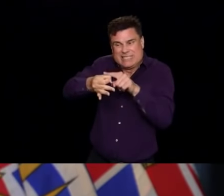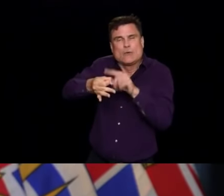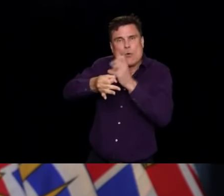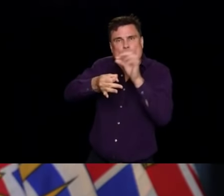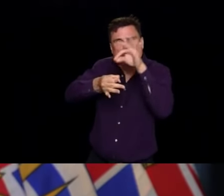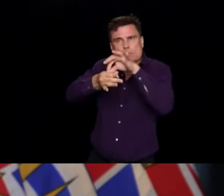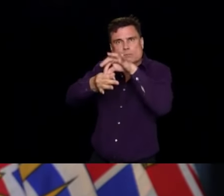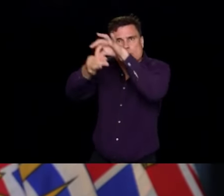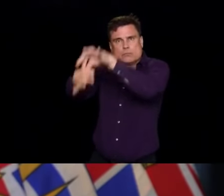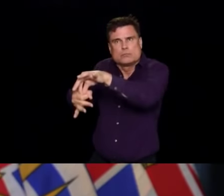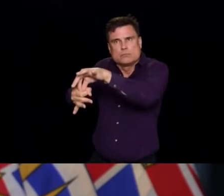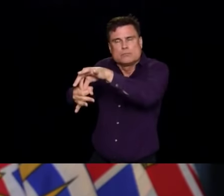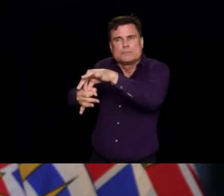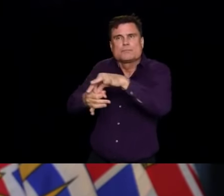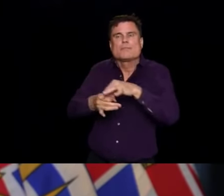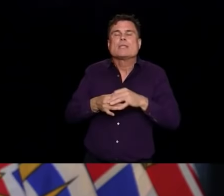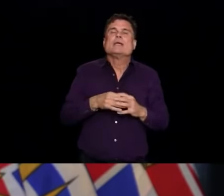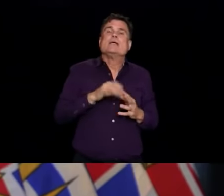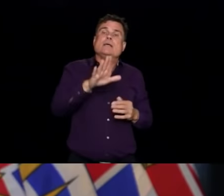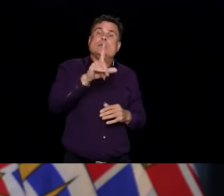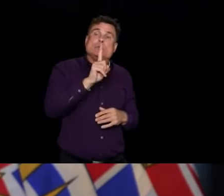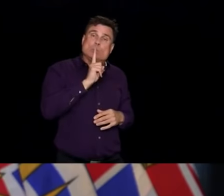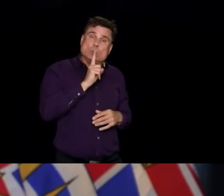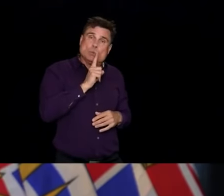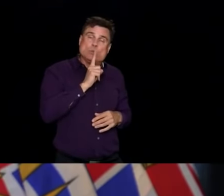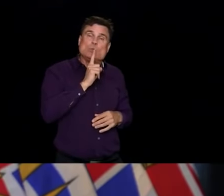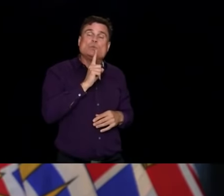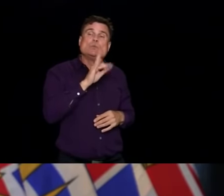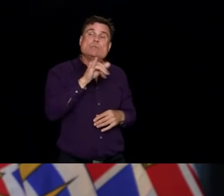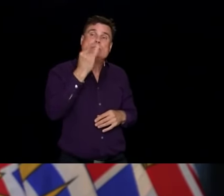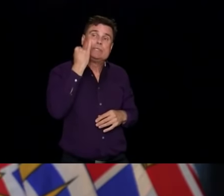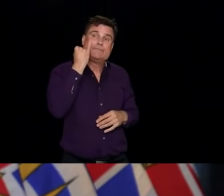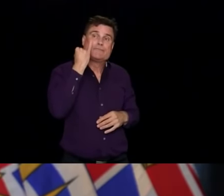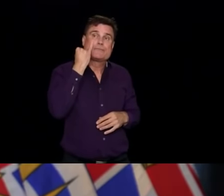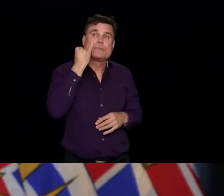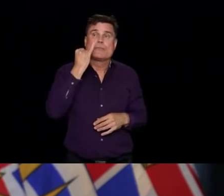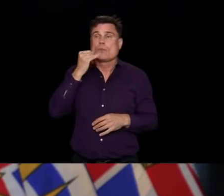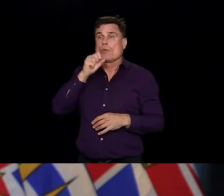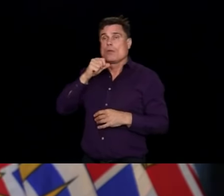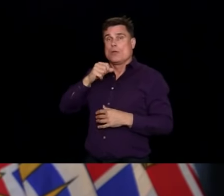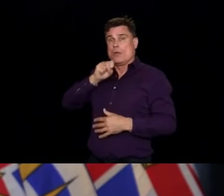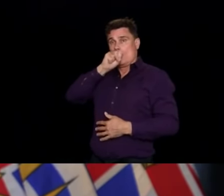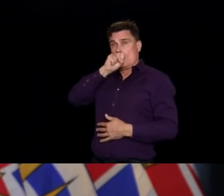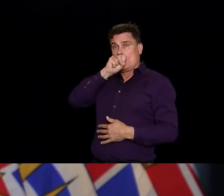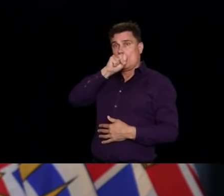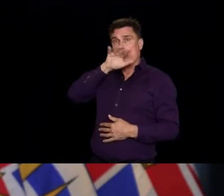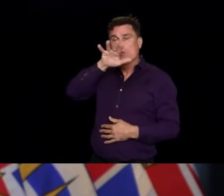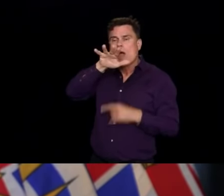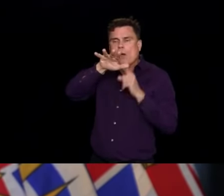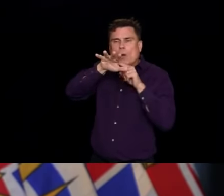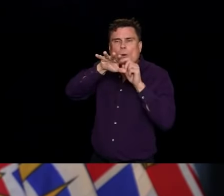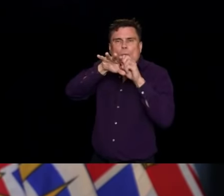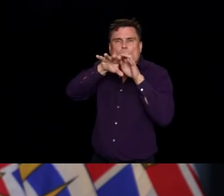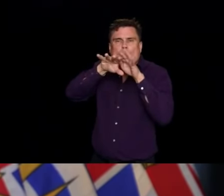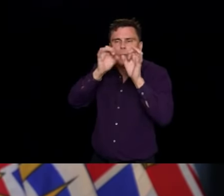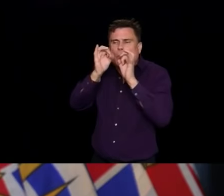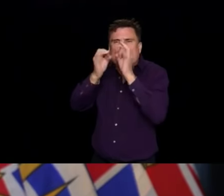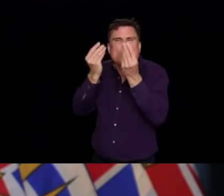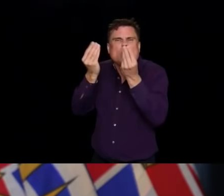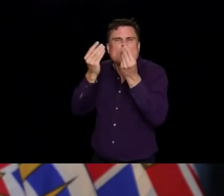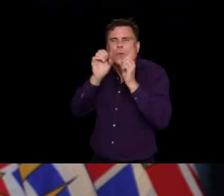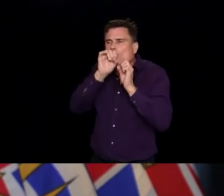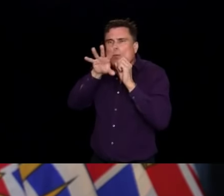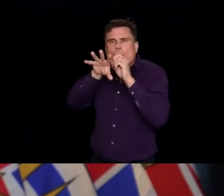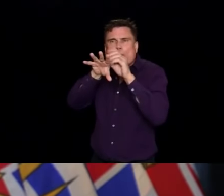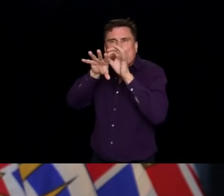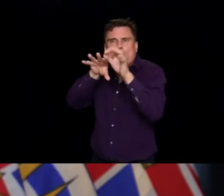page about that. Where there's some challenges is how much of it is due to the small aerosols that are transmitted when